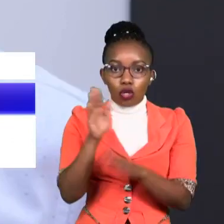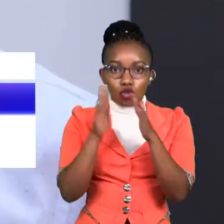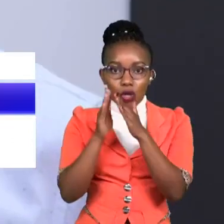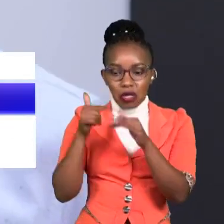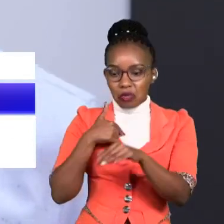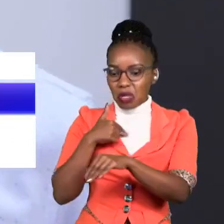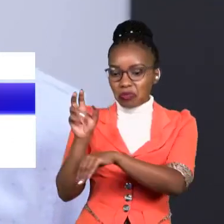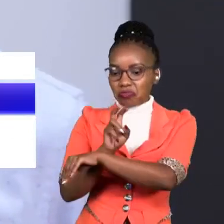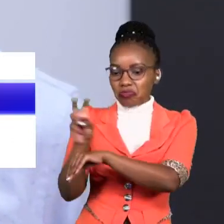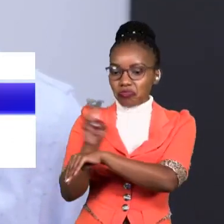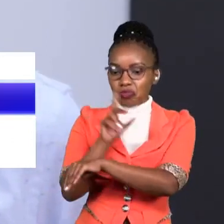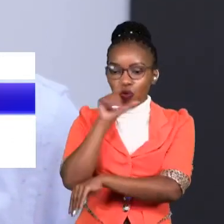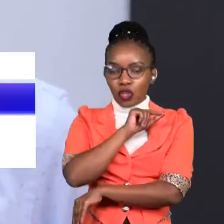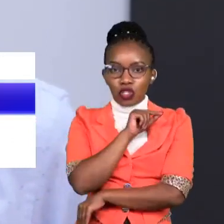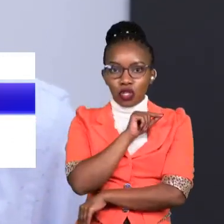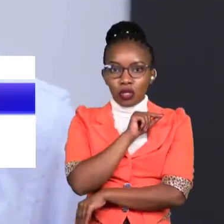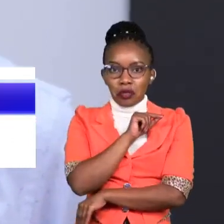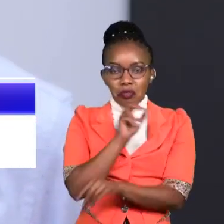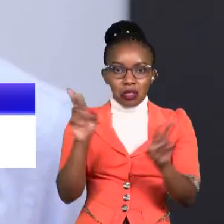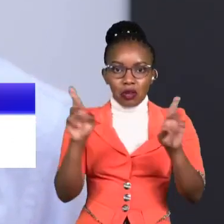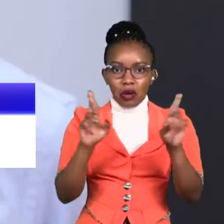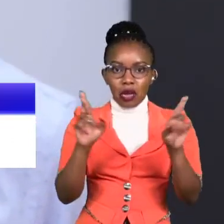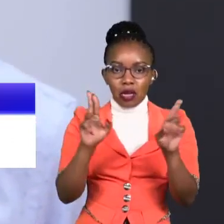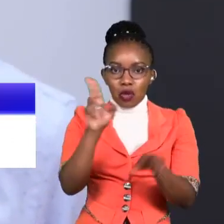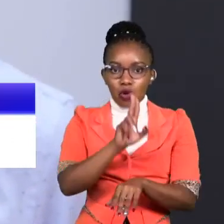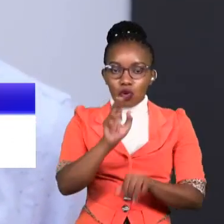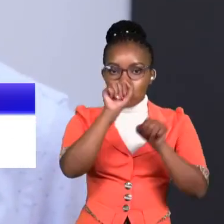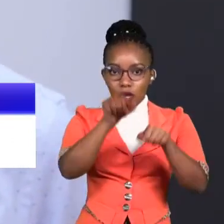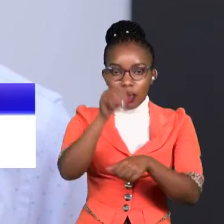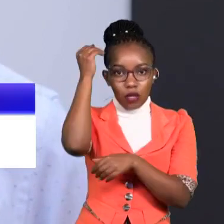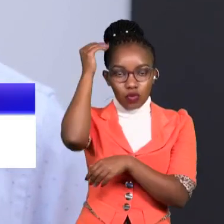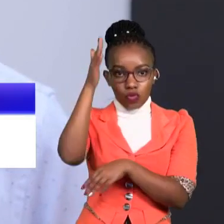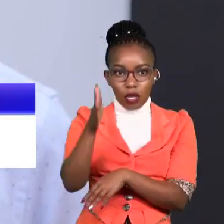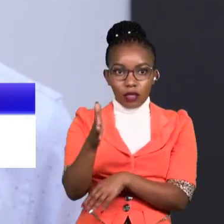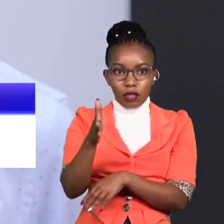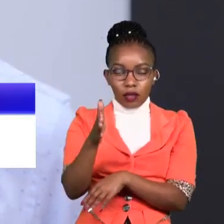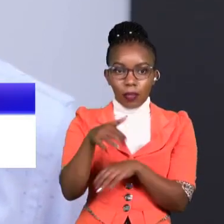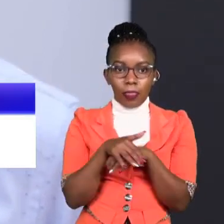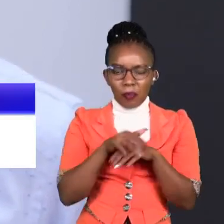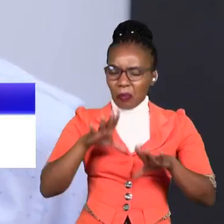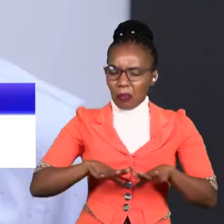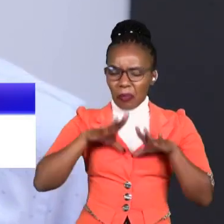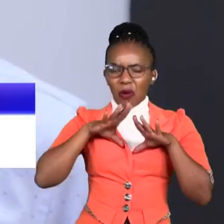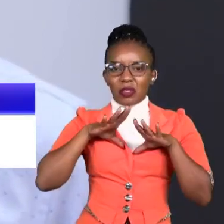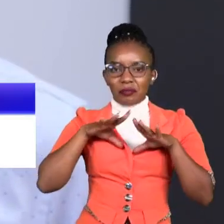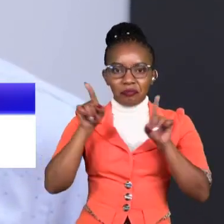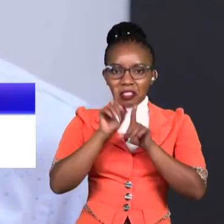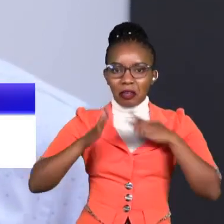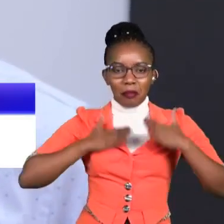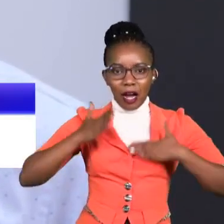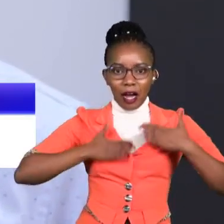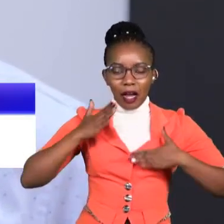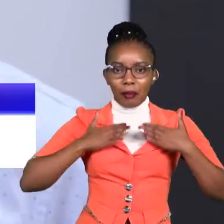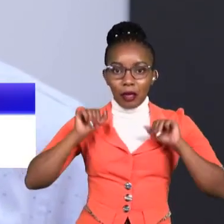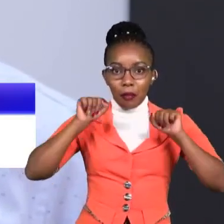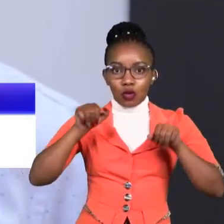it. It's now ready for use. The students look very proud and excited that they can be